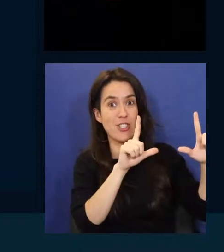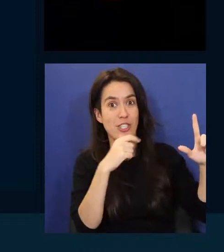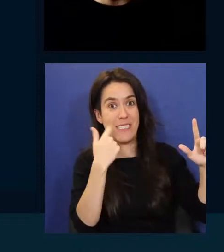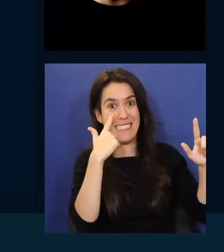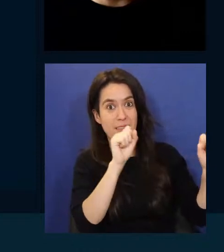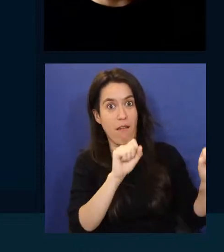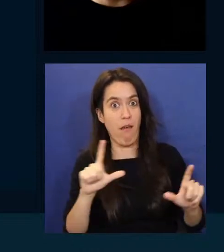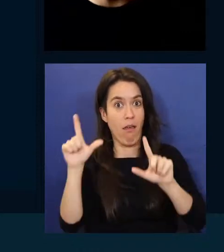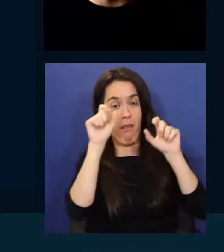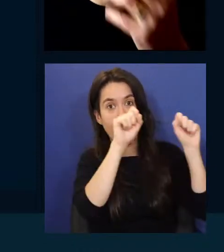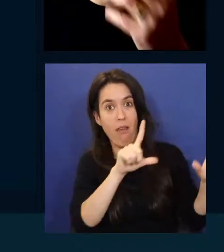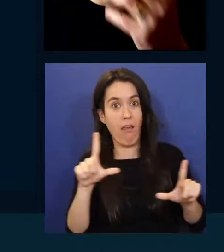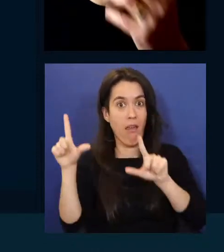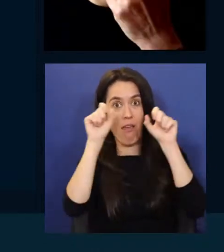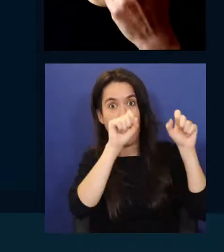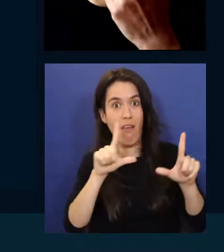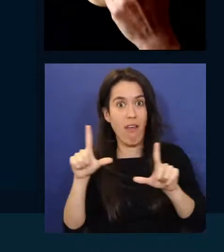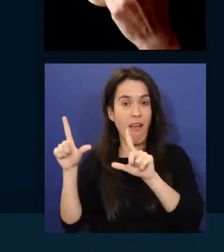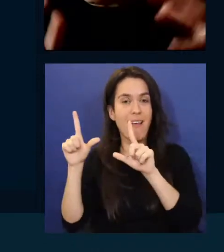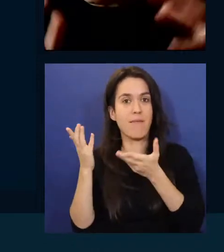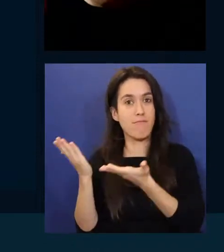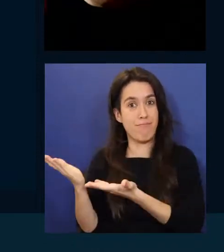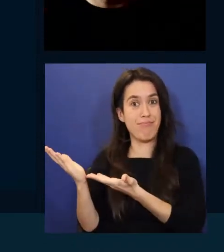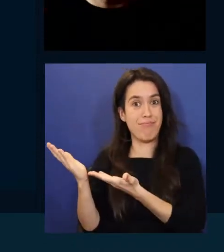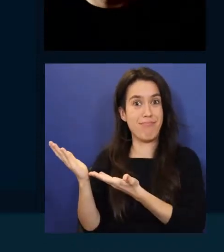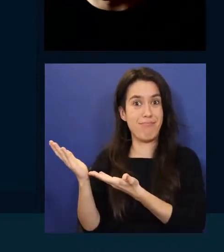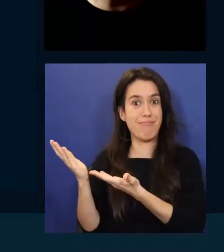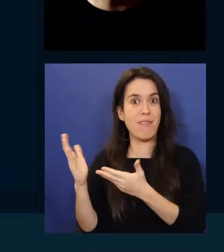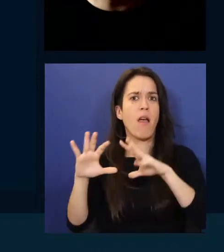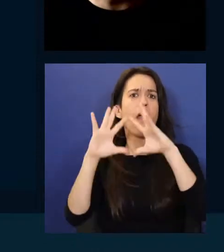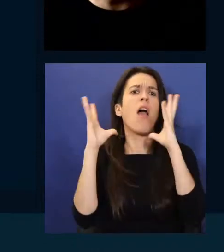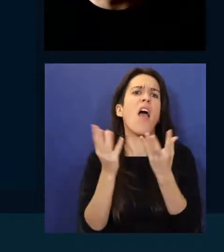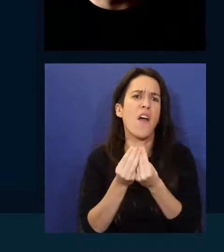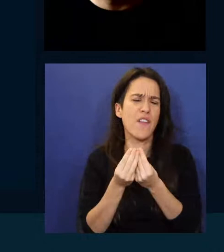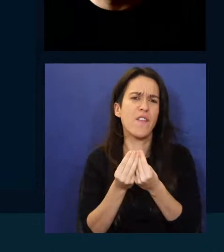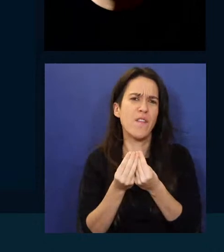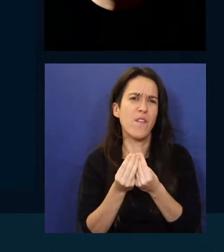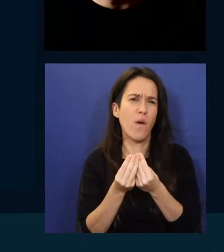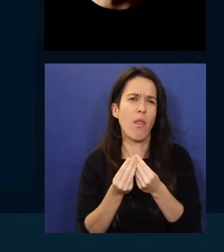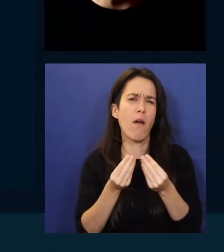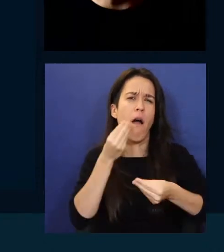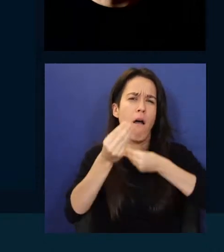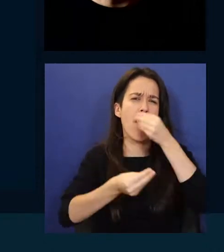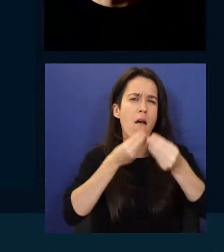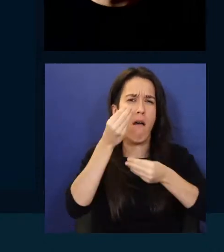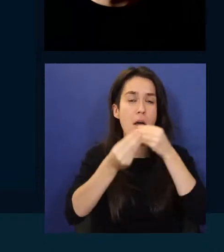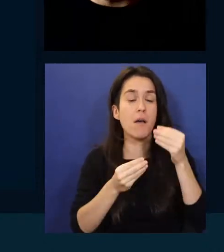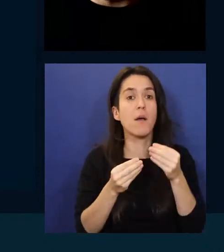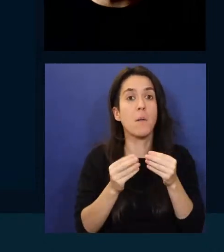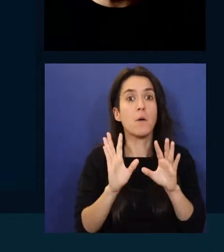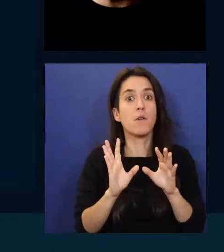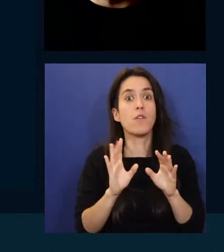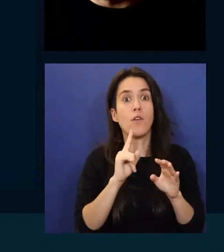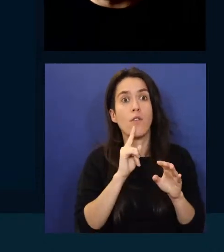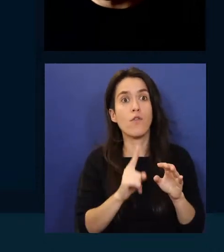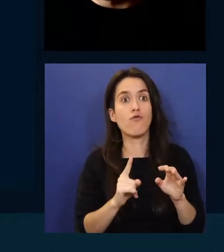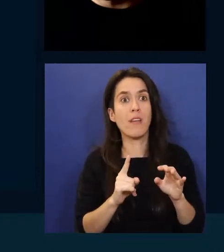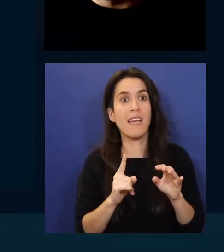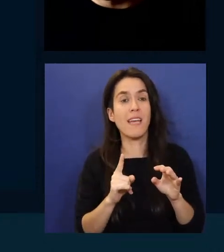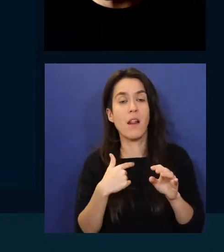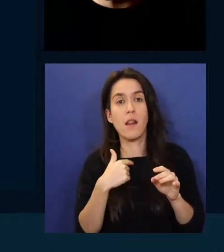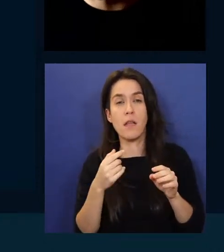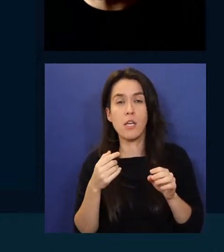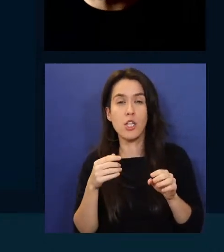around operational databases. I mean, there's a lot that's gone in, but just given, the strategic direction